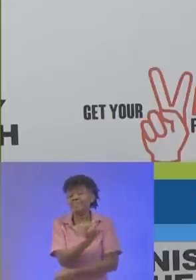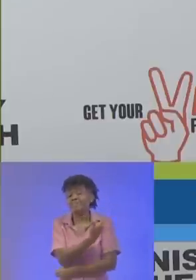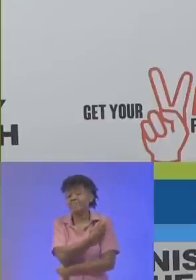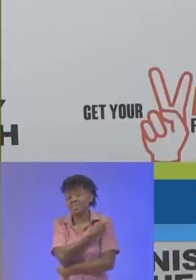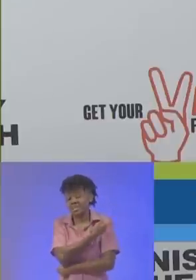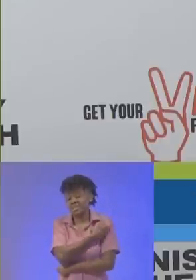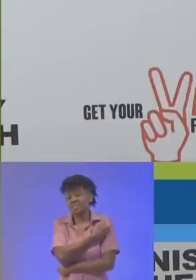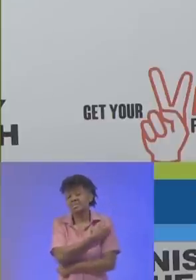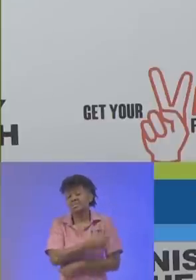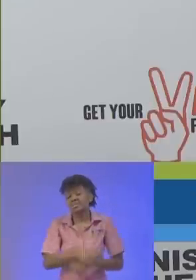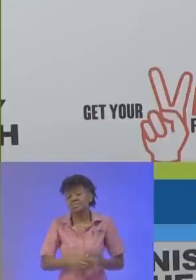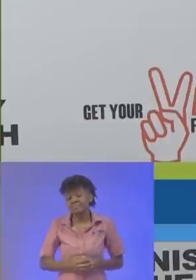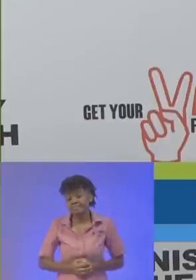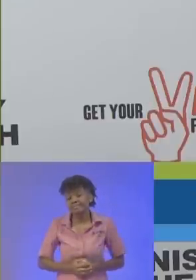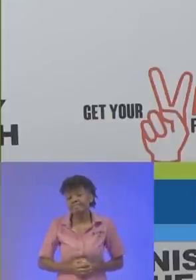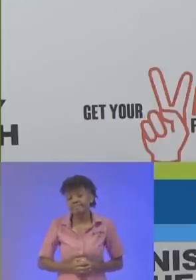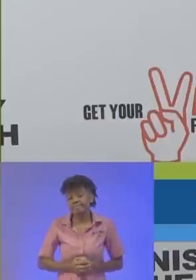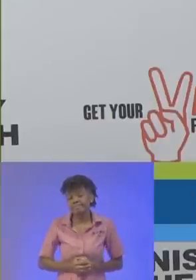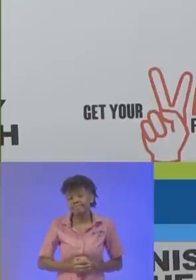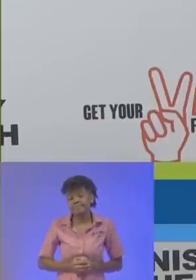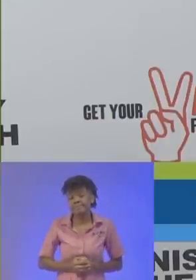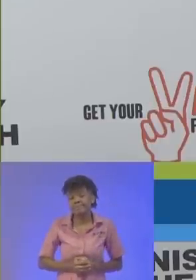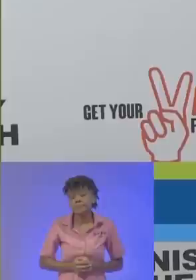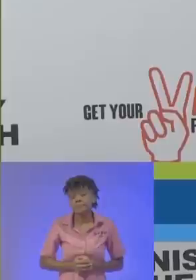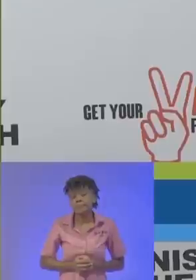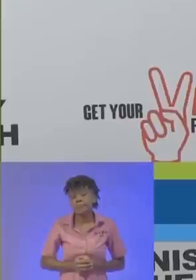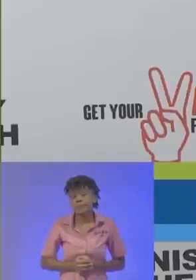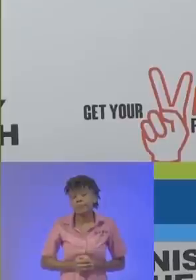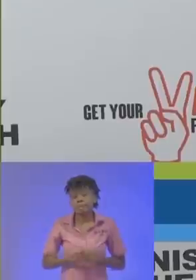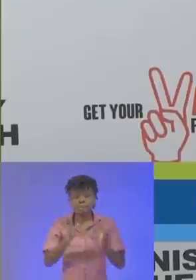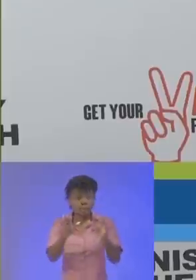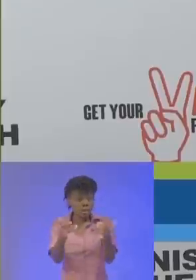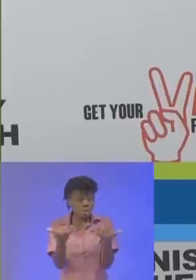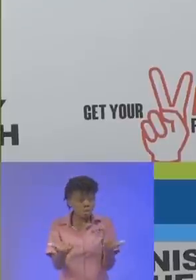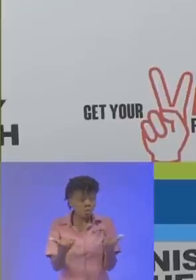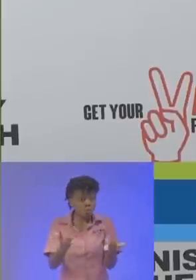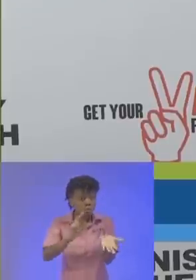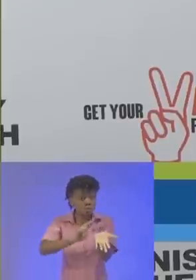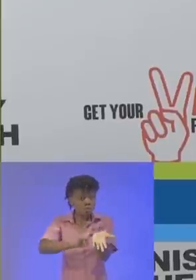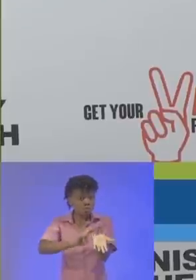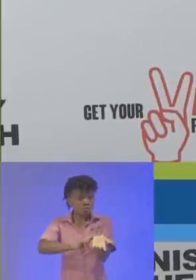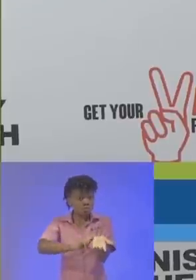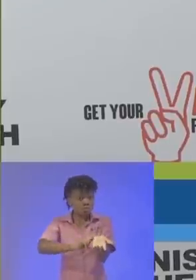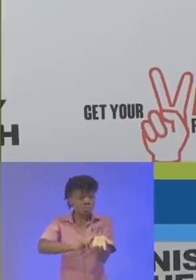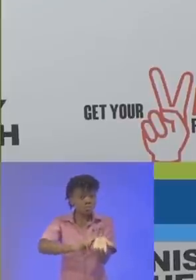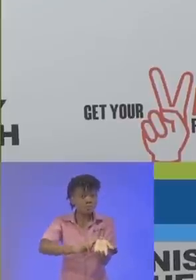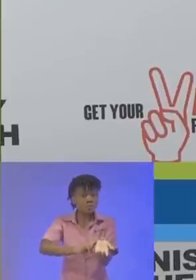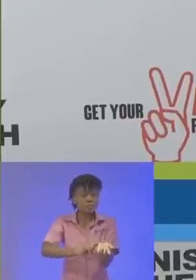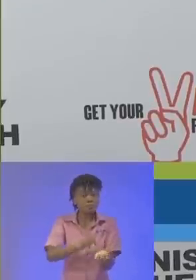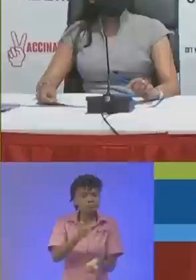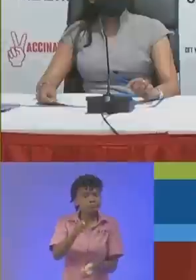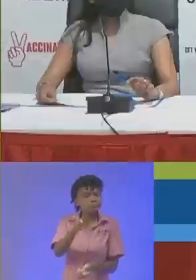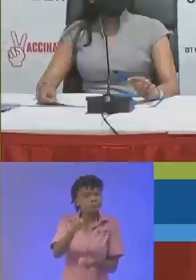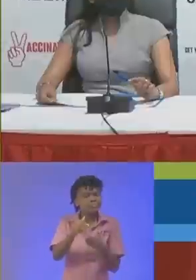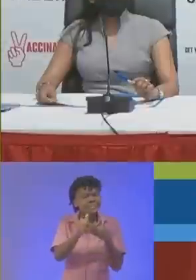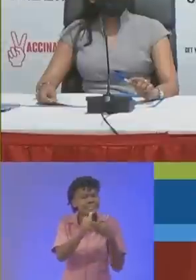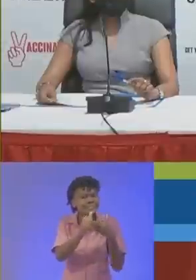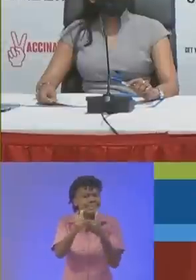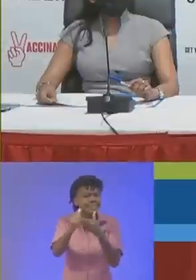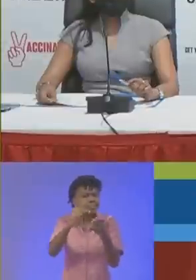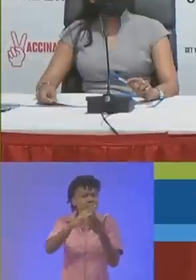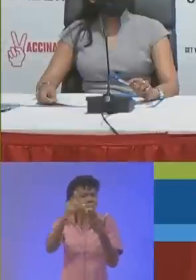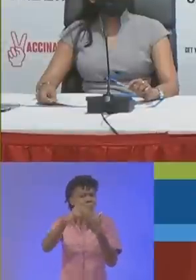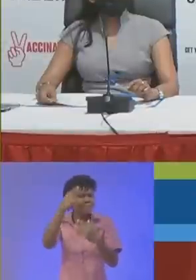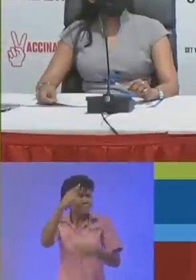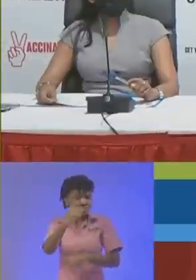is the manager of the expanded program on immunization. And as Dr. Richard says, she's going to go